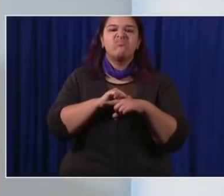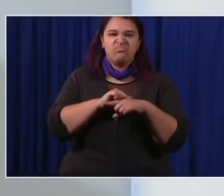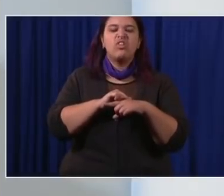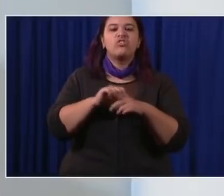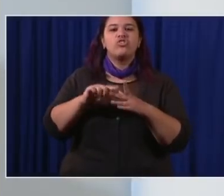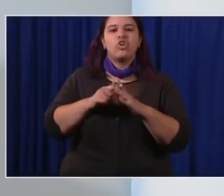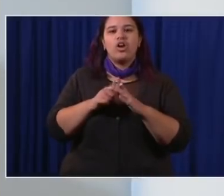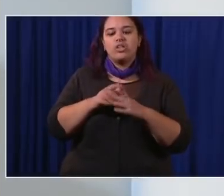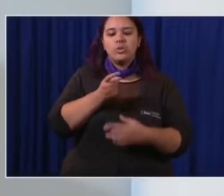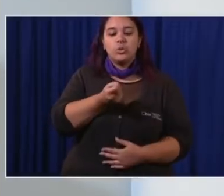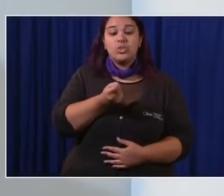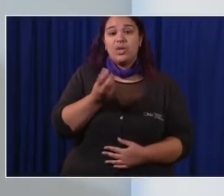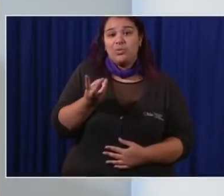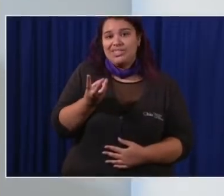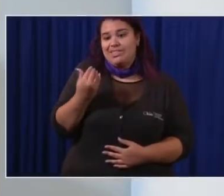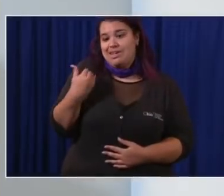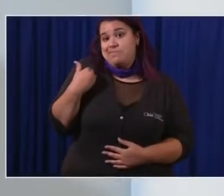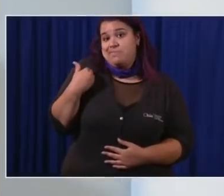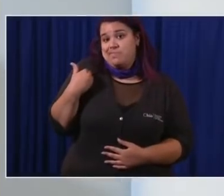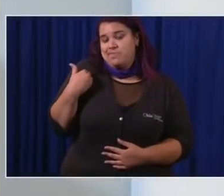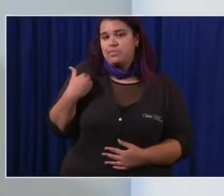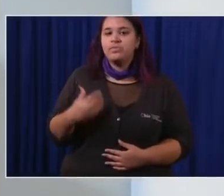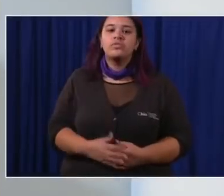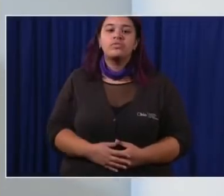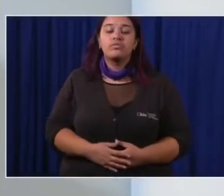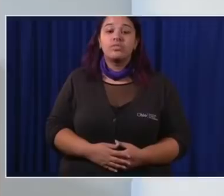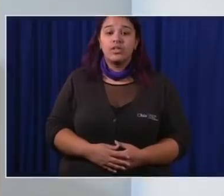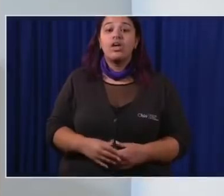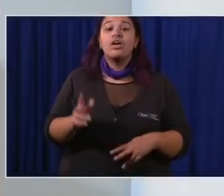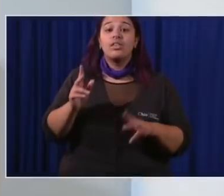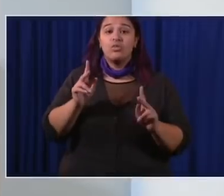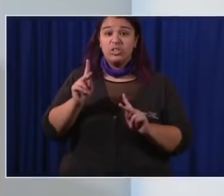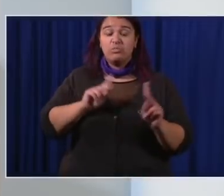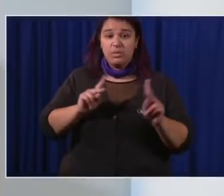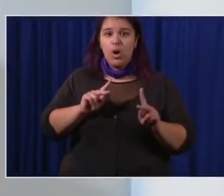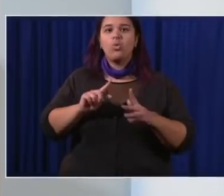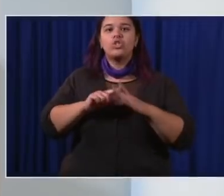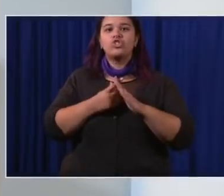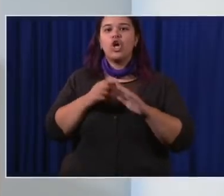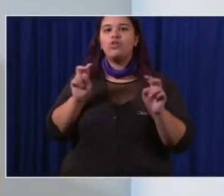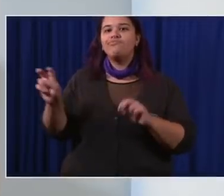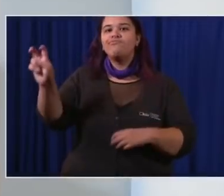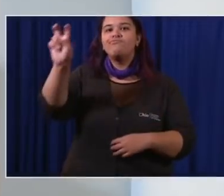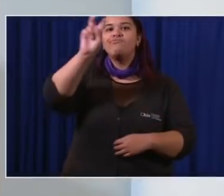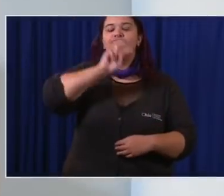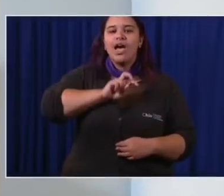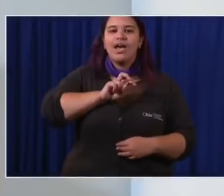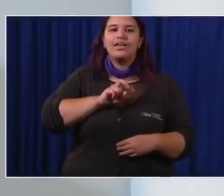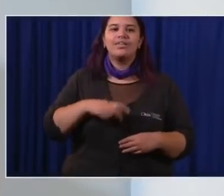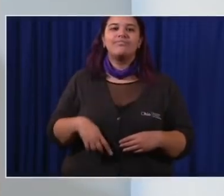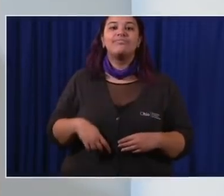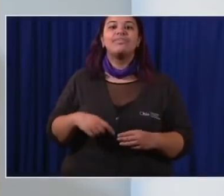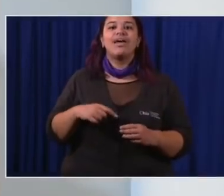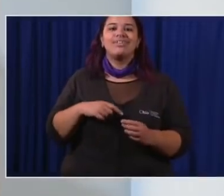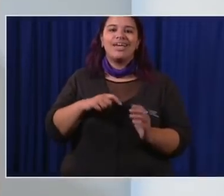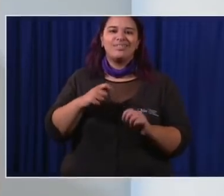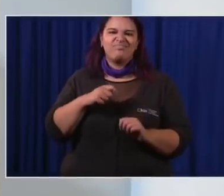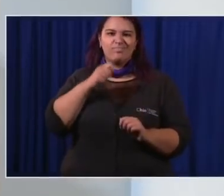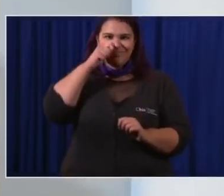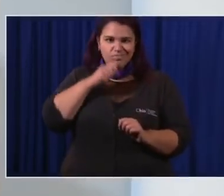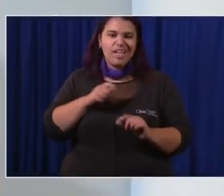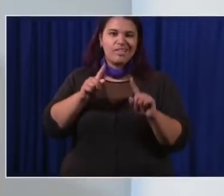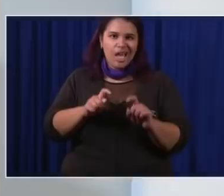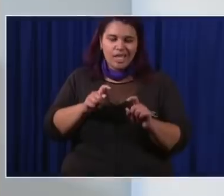and Wednesday. The teams will be in the field collecting samples today. This is the actual first